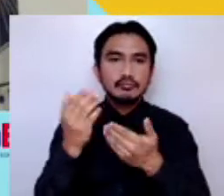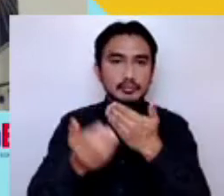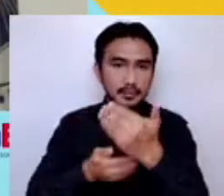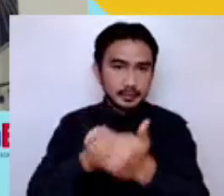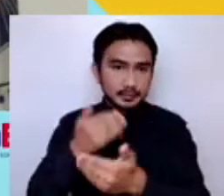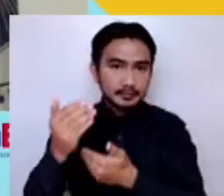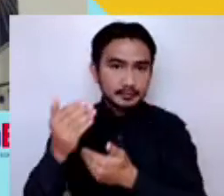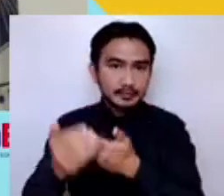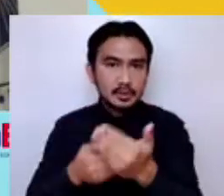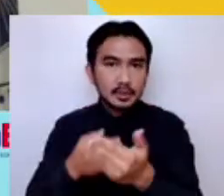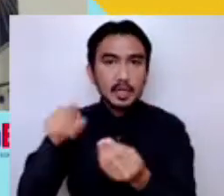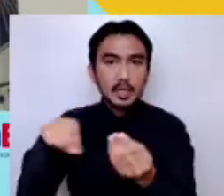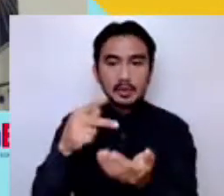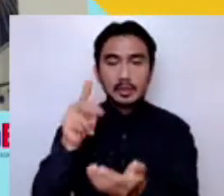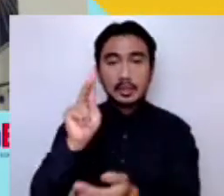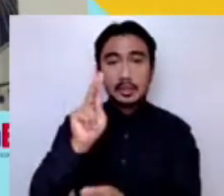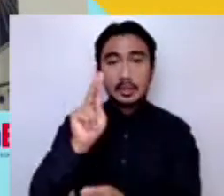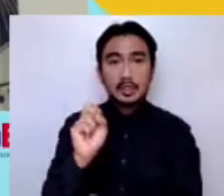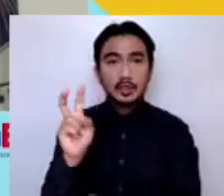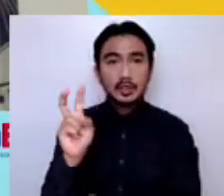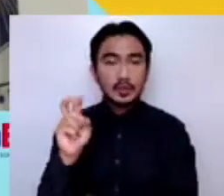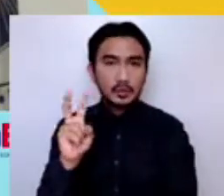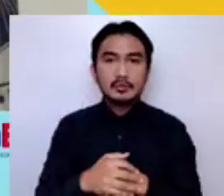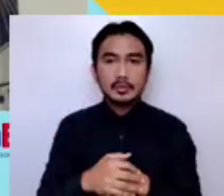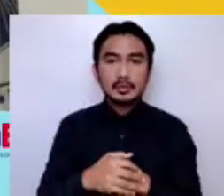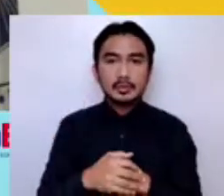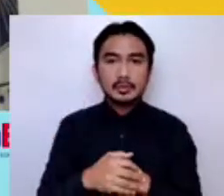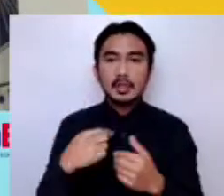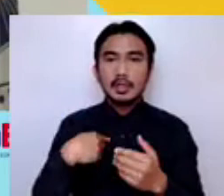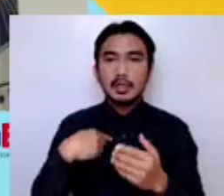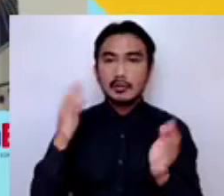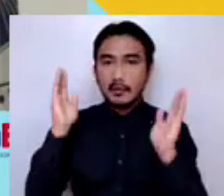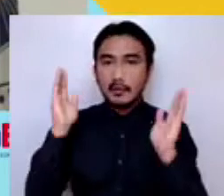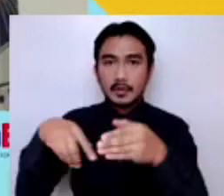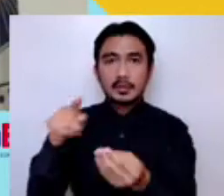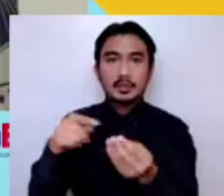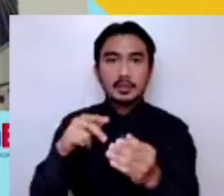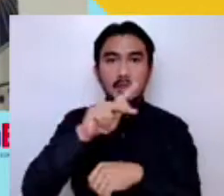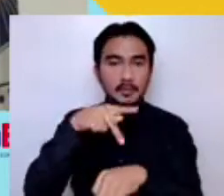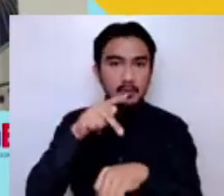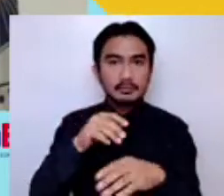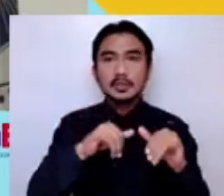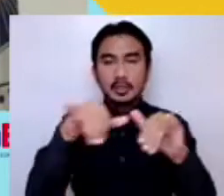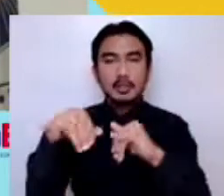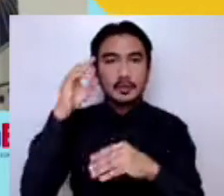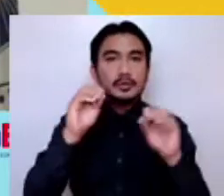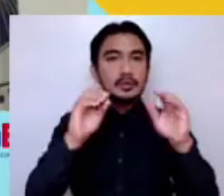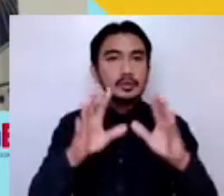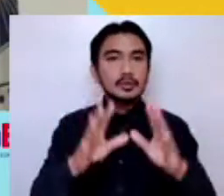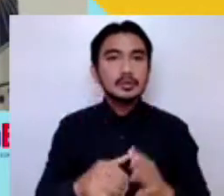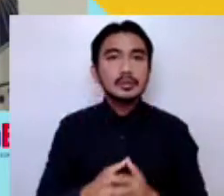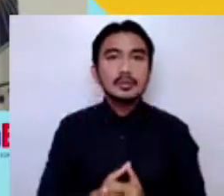defined in our Philippine Professional Standards for teachers. And to all of our